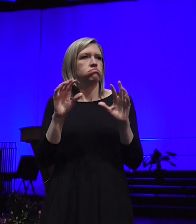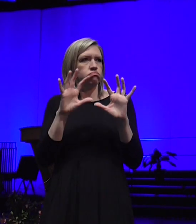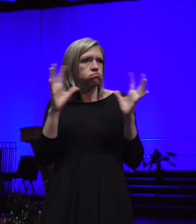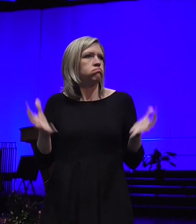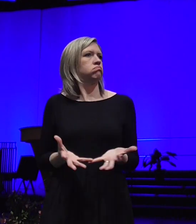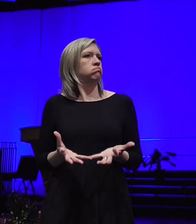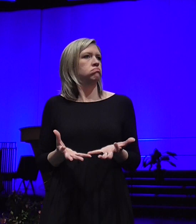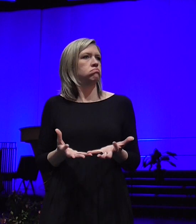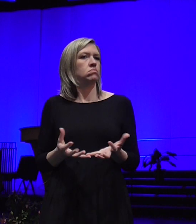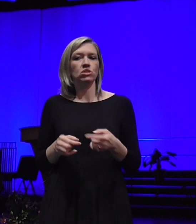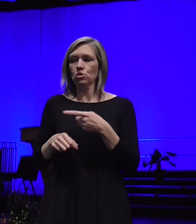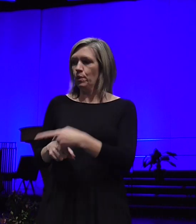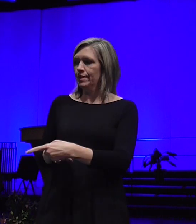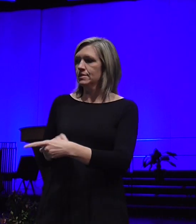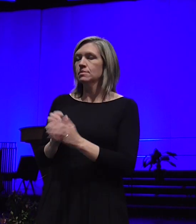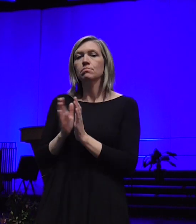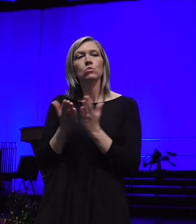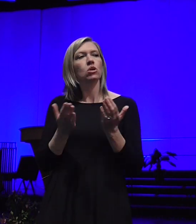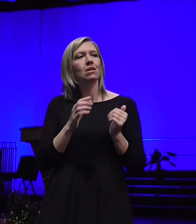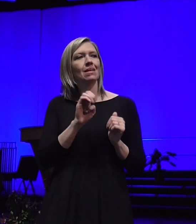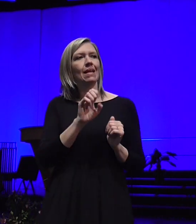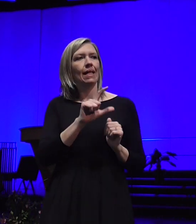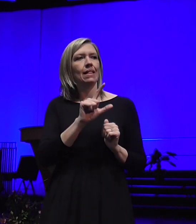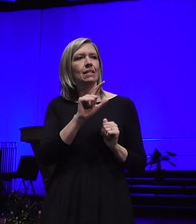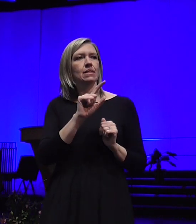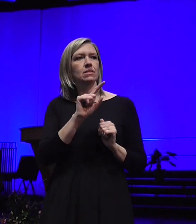So this book by Ilchi Lee about